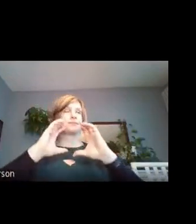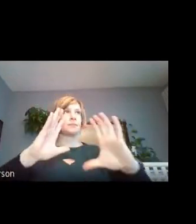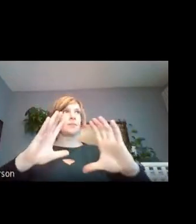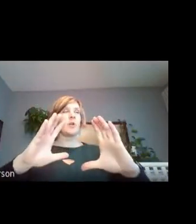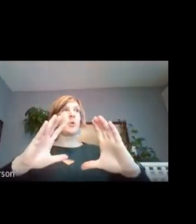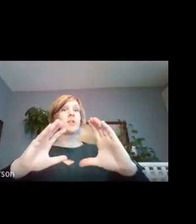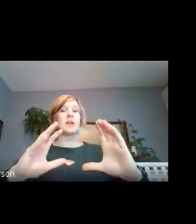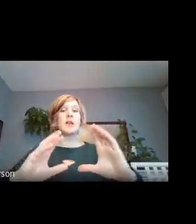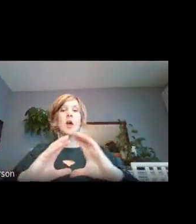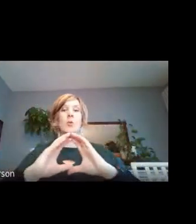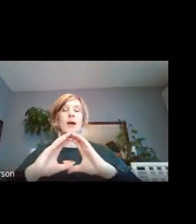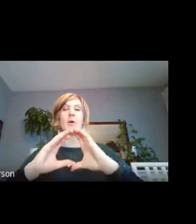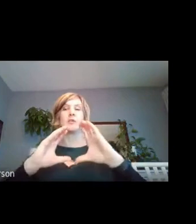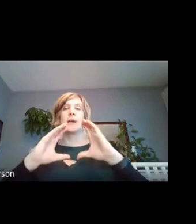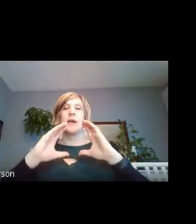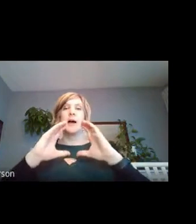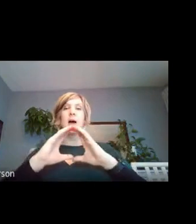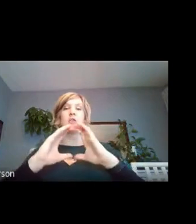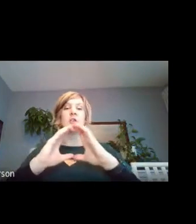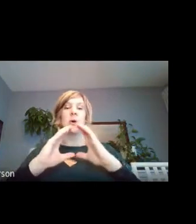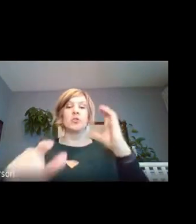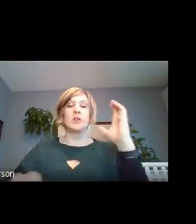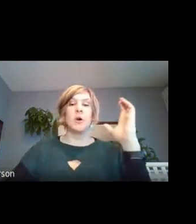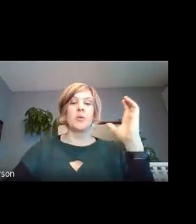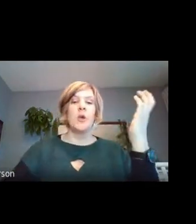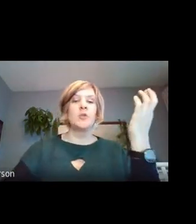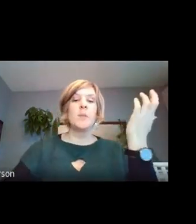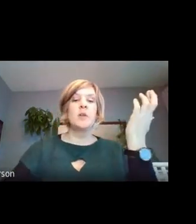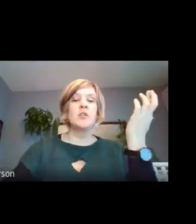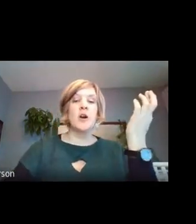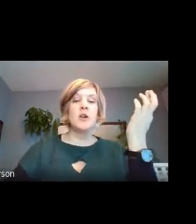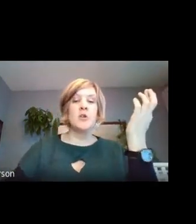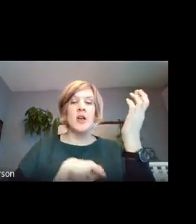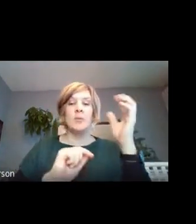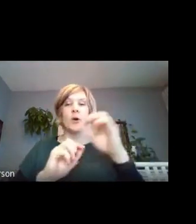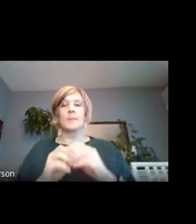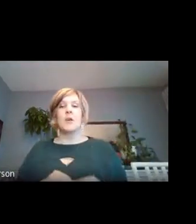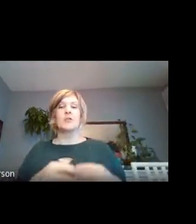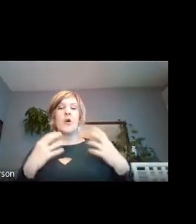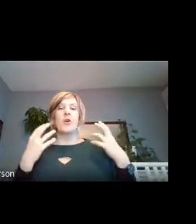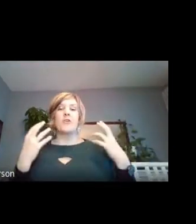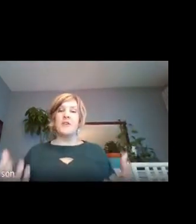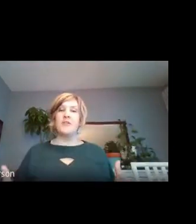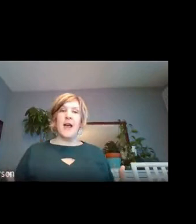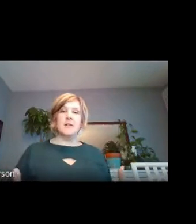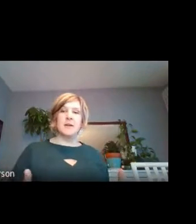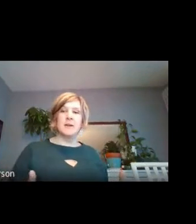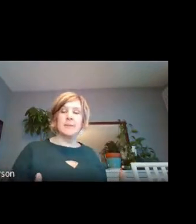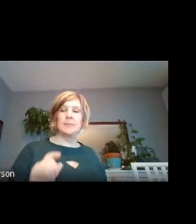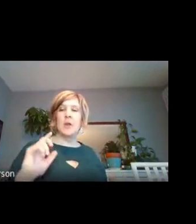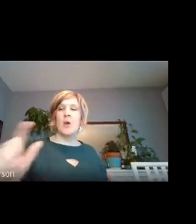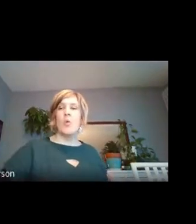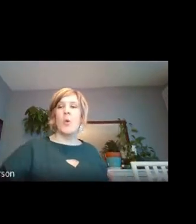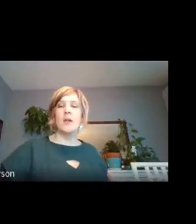quick thinking around uh using post-it notes so i'm going to start a new jam board so fun fact